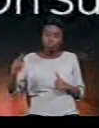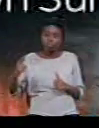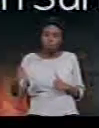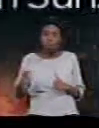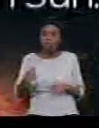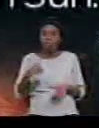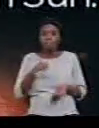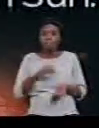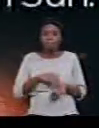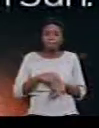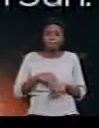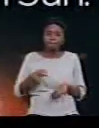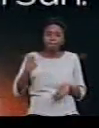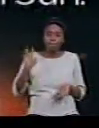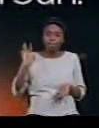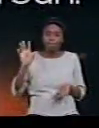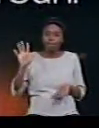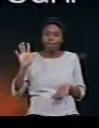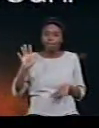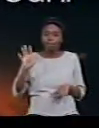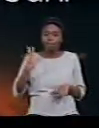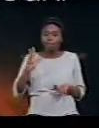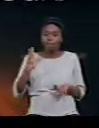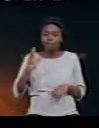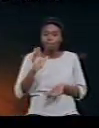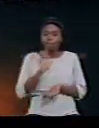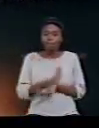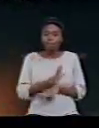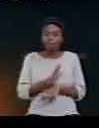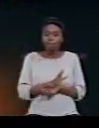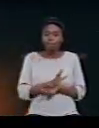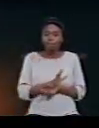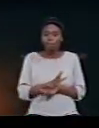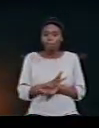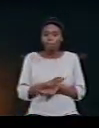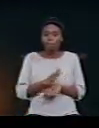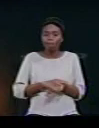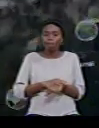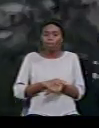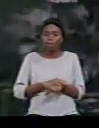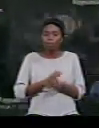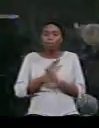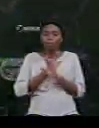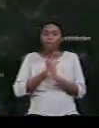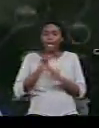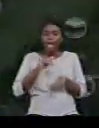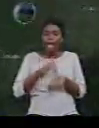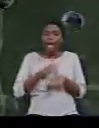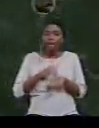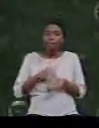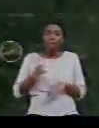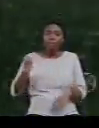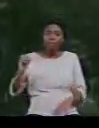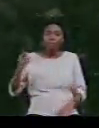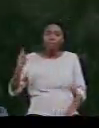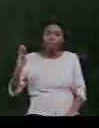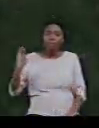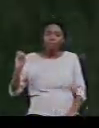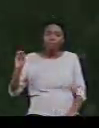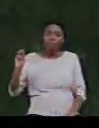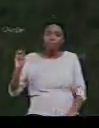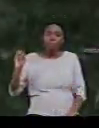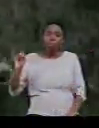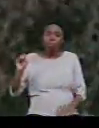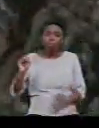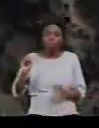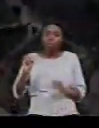hour GMT daily and 700 hour GMT on Sunday at OGBOMOSO Grammar School,